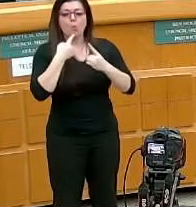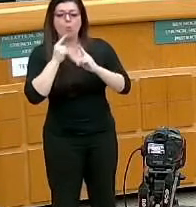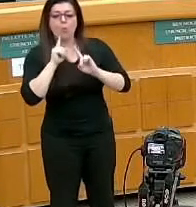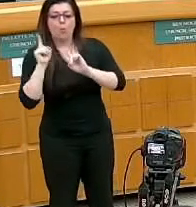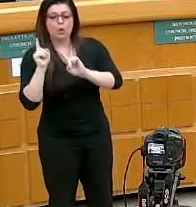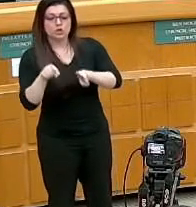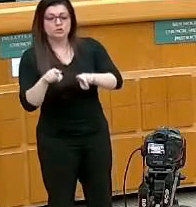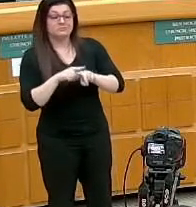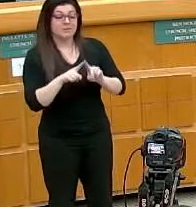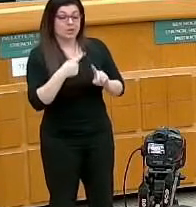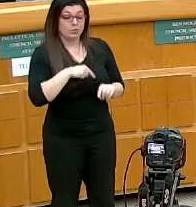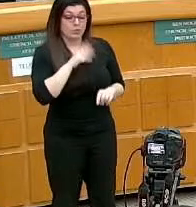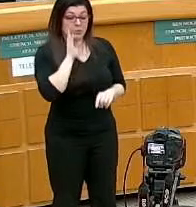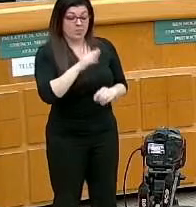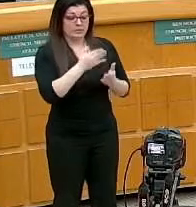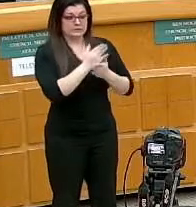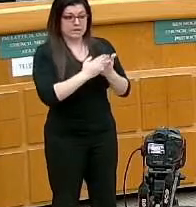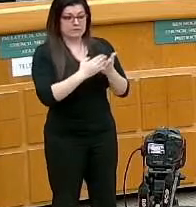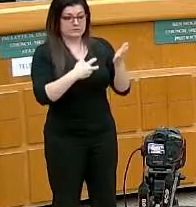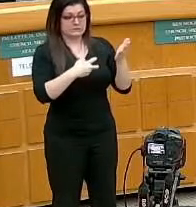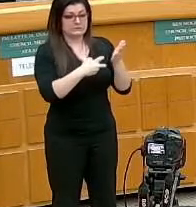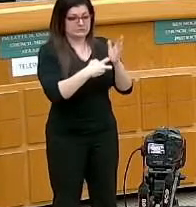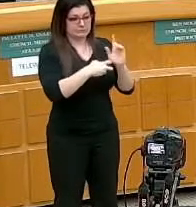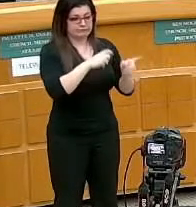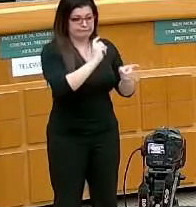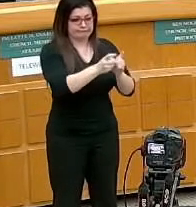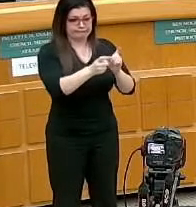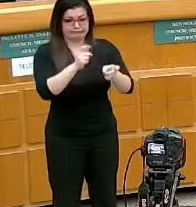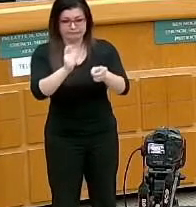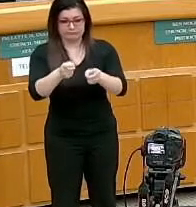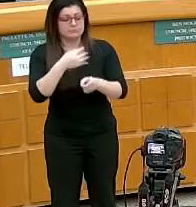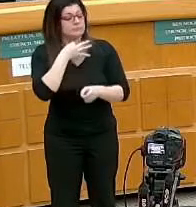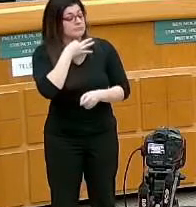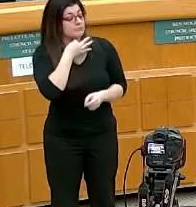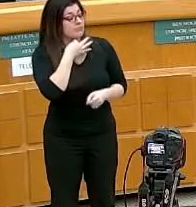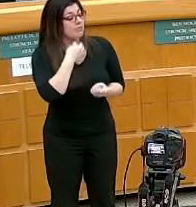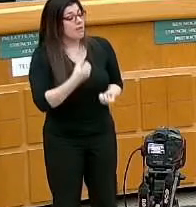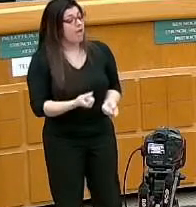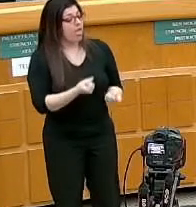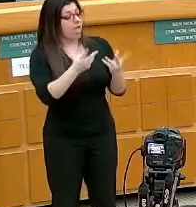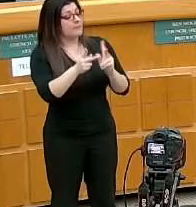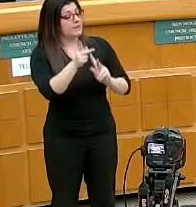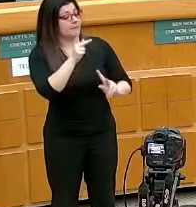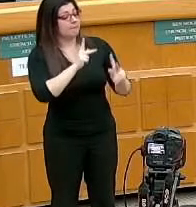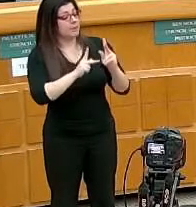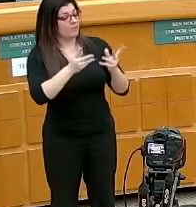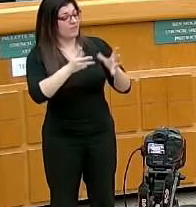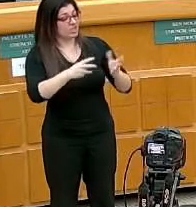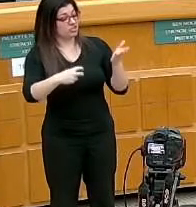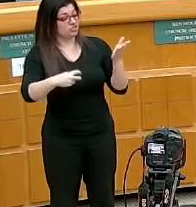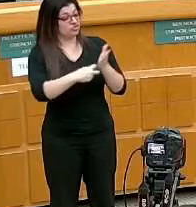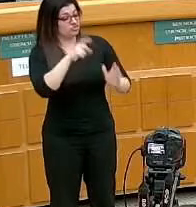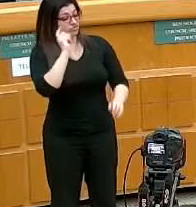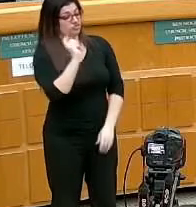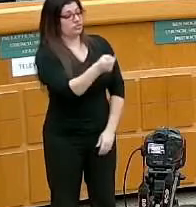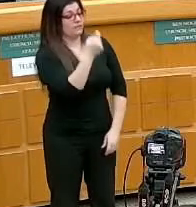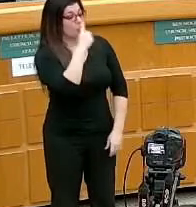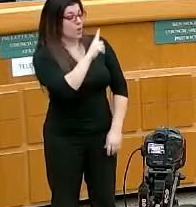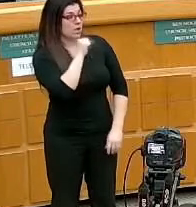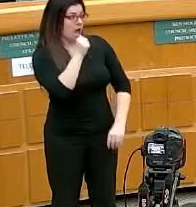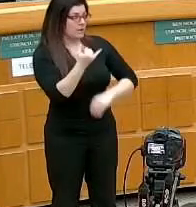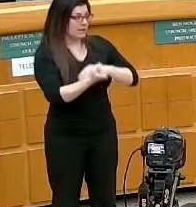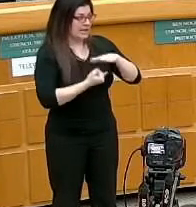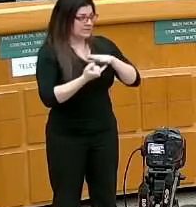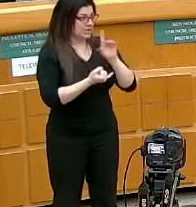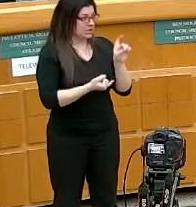know that some citations have been issued. Do you have a total for the number of citations that have been issued, or can you get us a total?